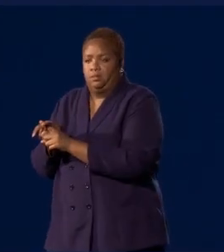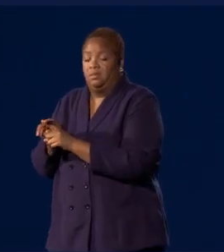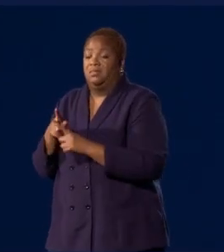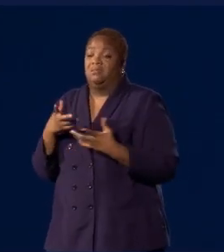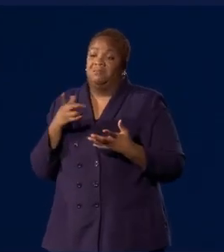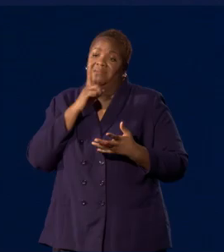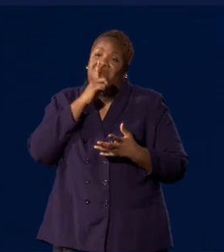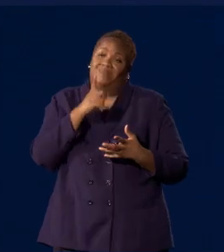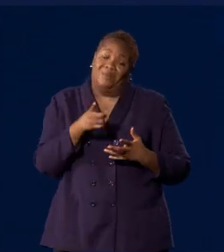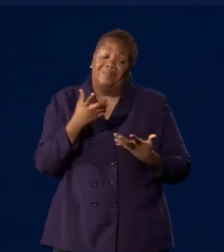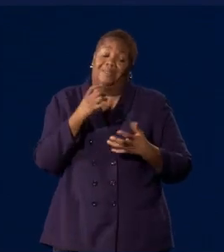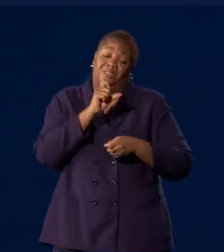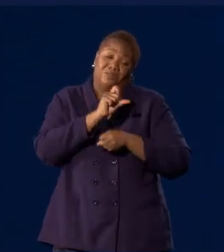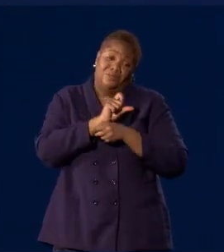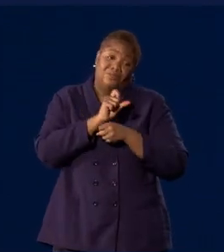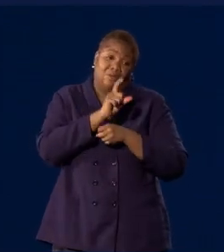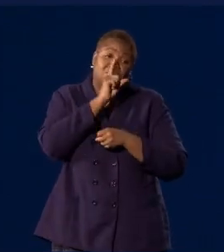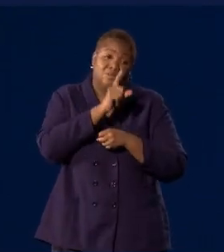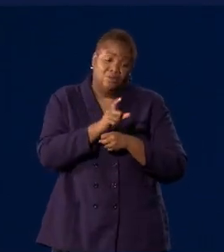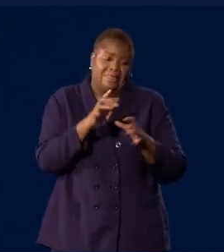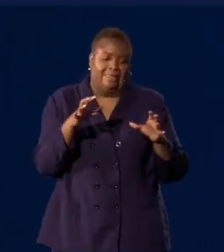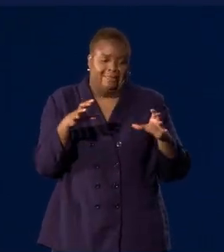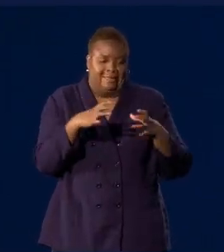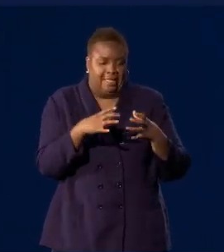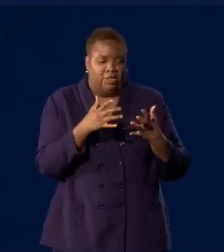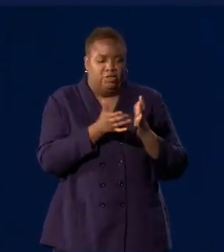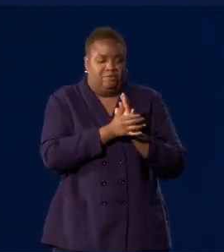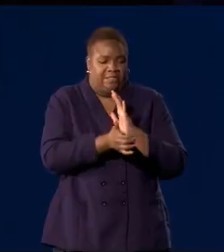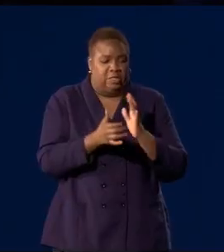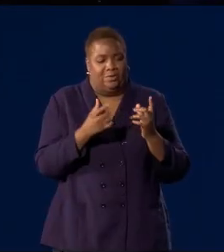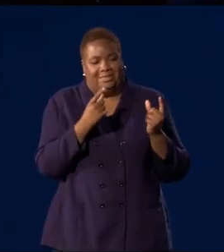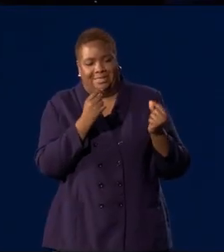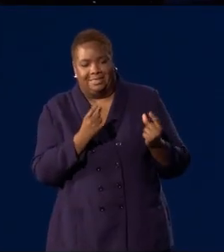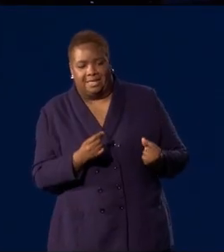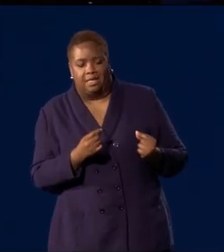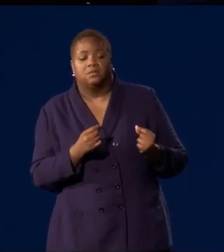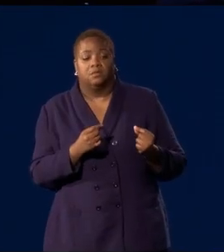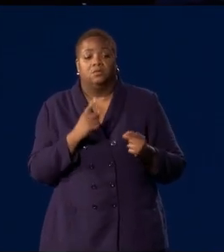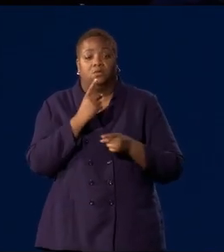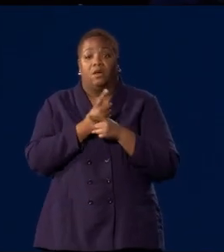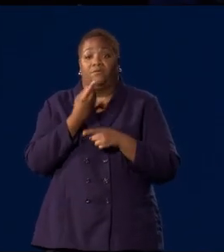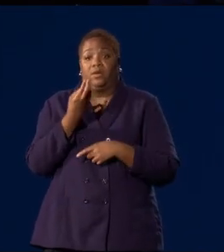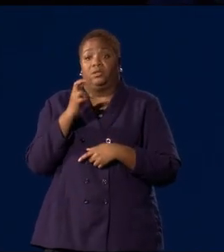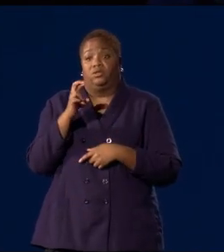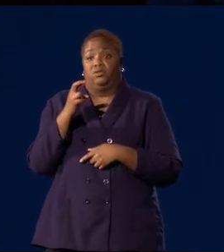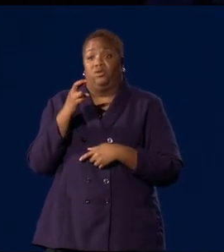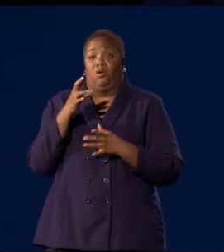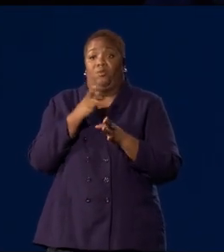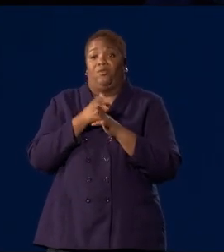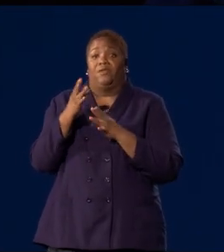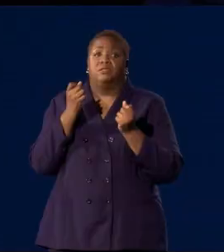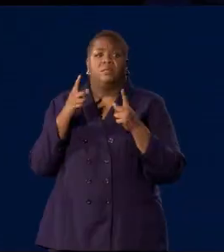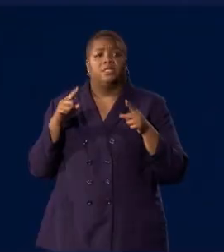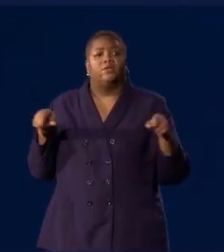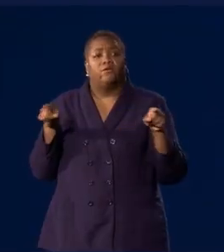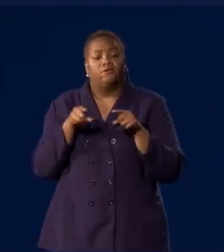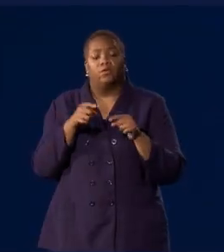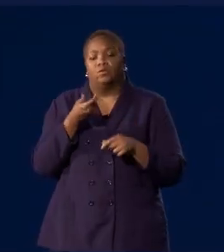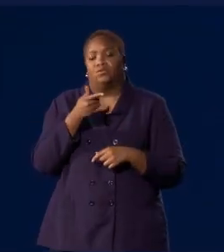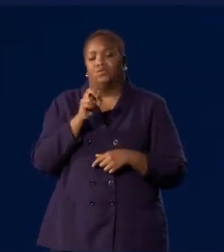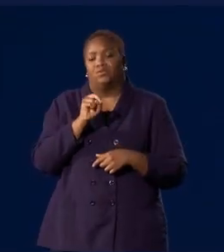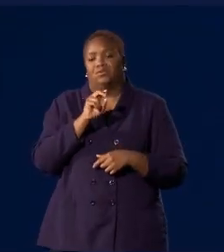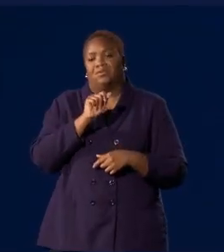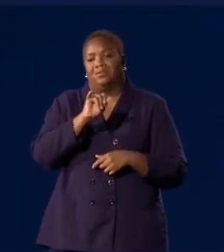a job if not a collection of skills and tasks along the way? And we found that for HR professionals, like many of you, GenAI